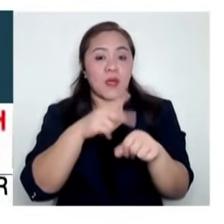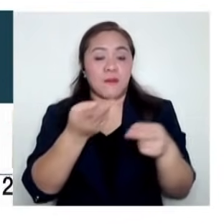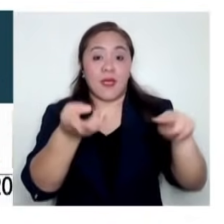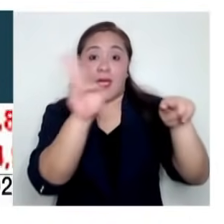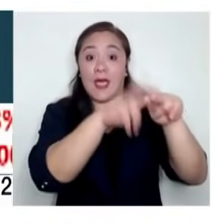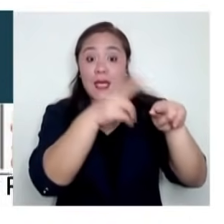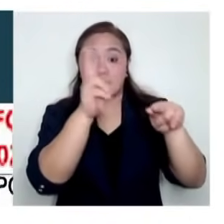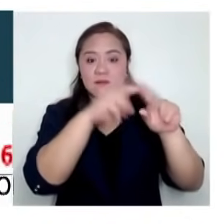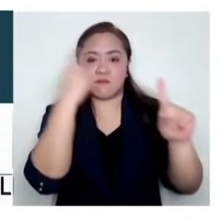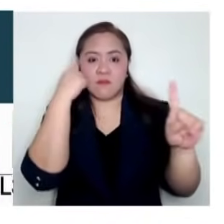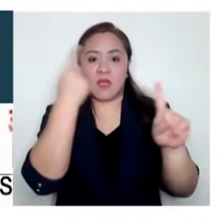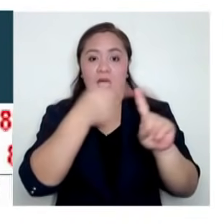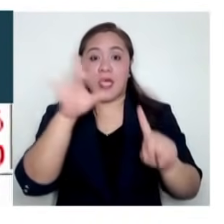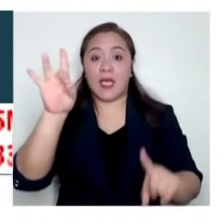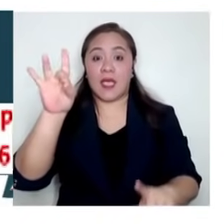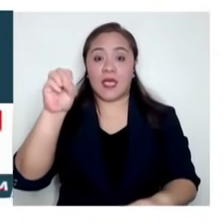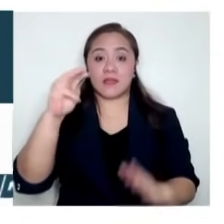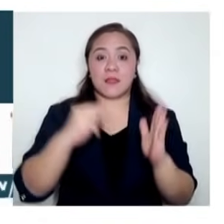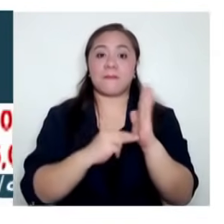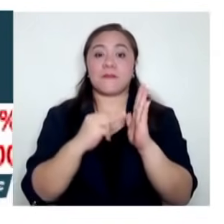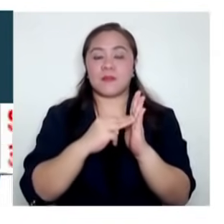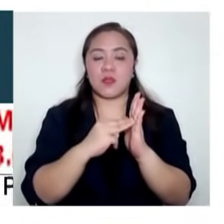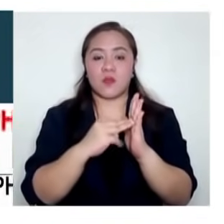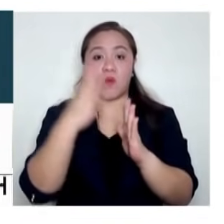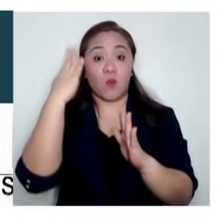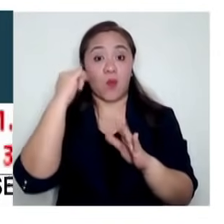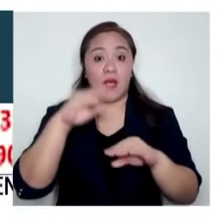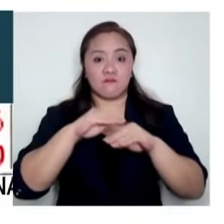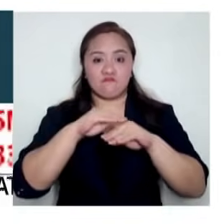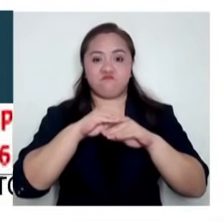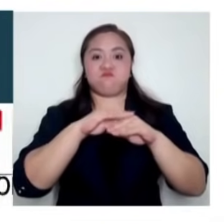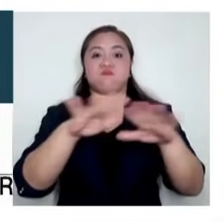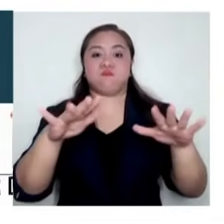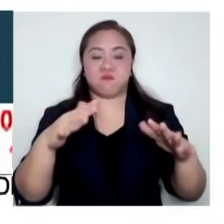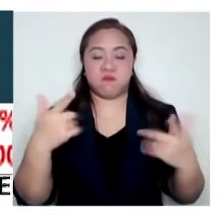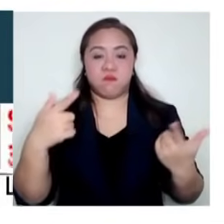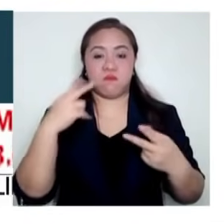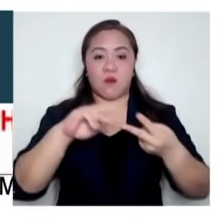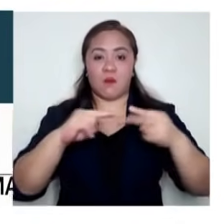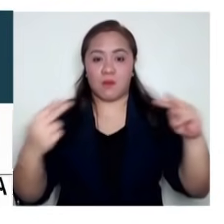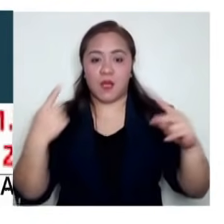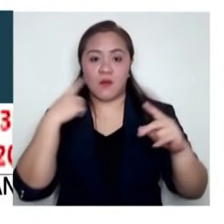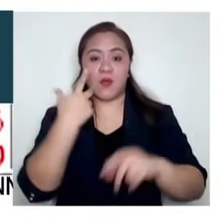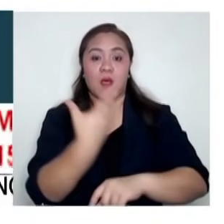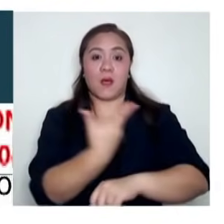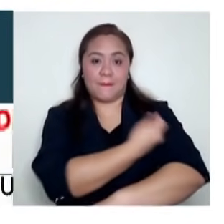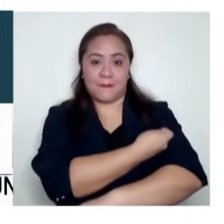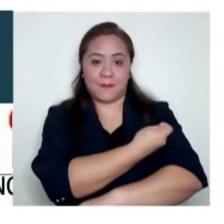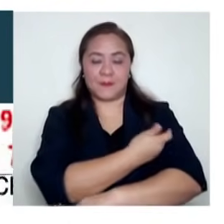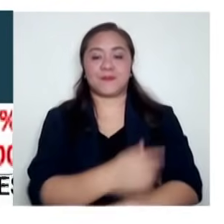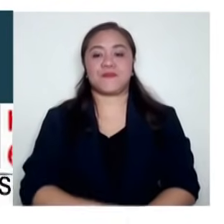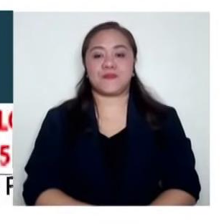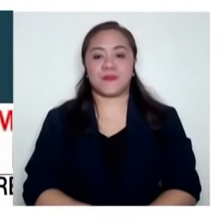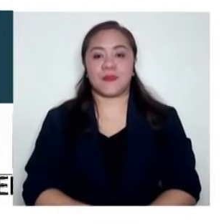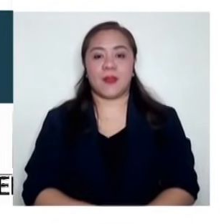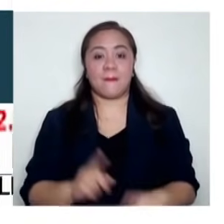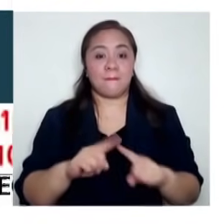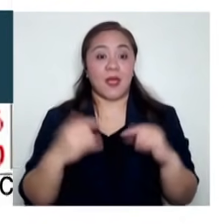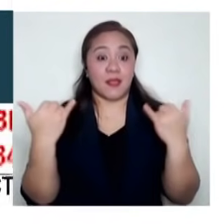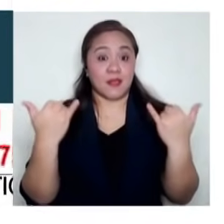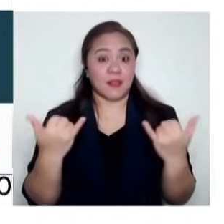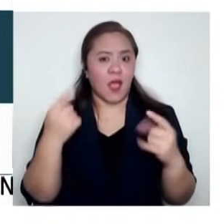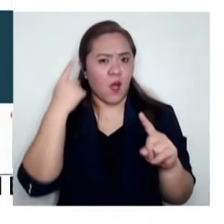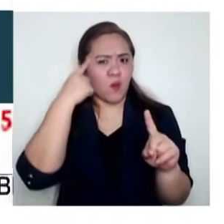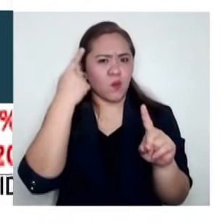target to 80 million because of the effect of these variants to our vaccines. But right now, our overall goal and